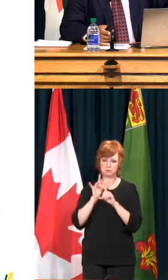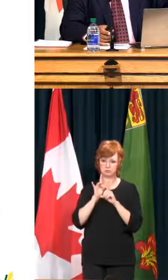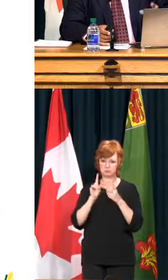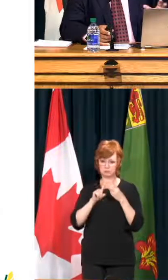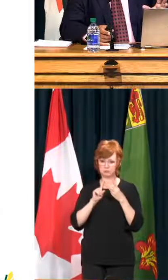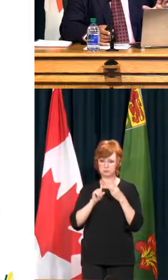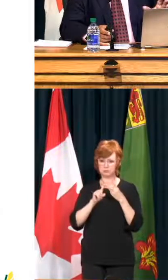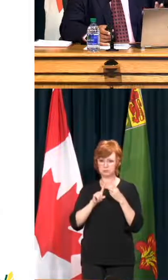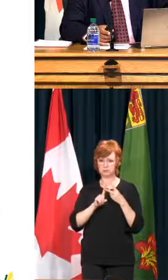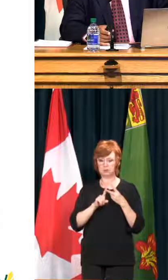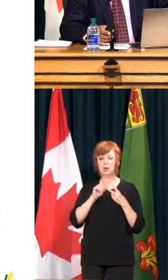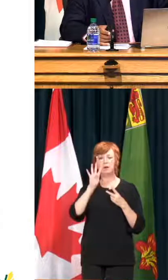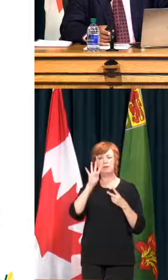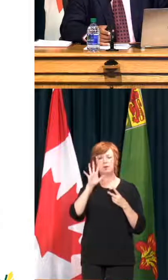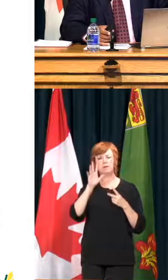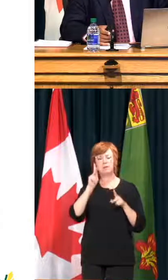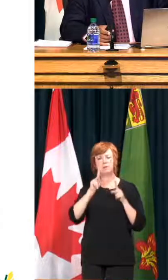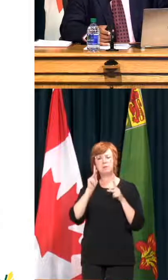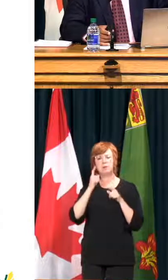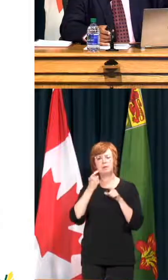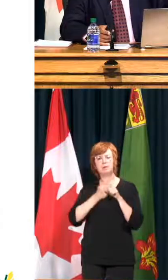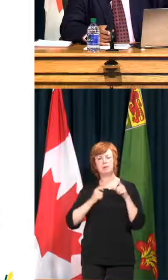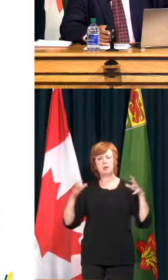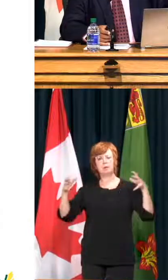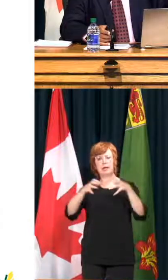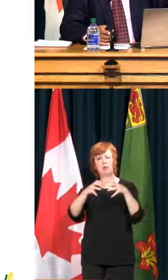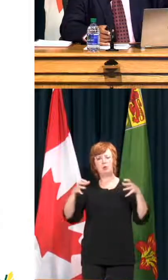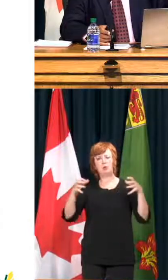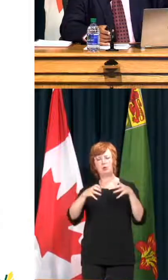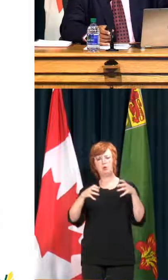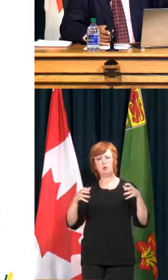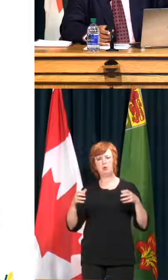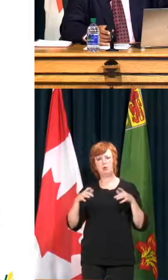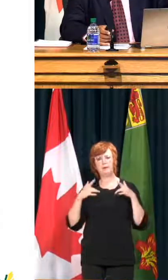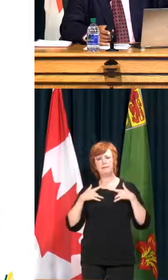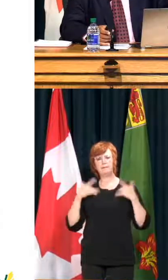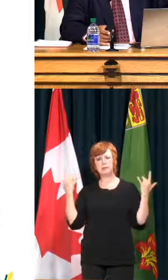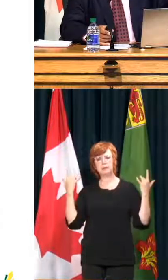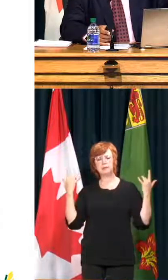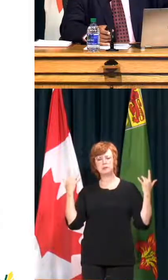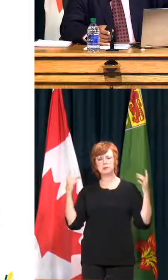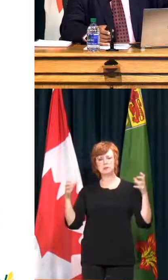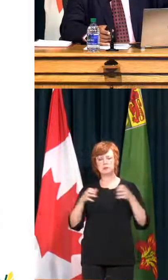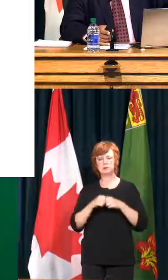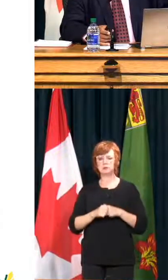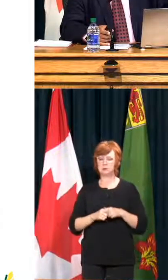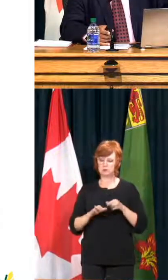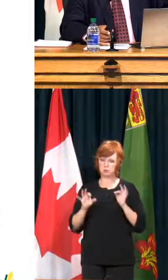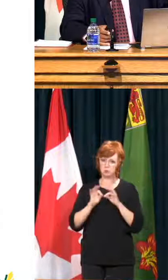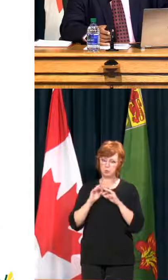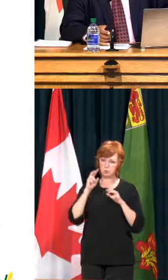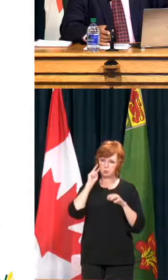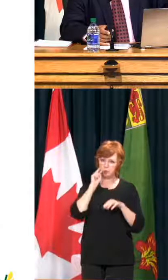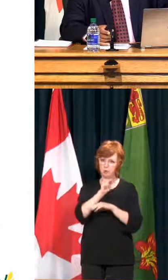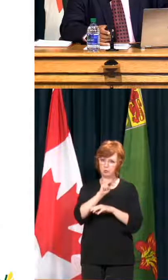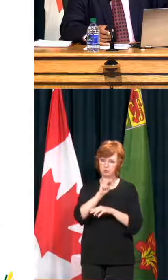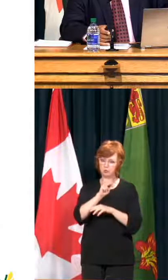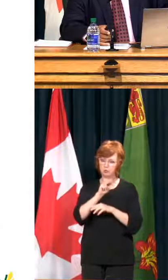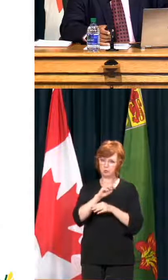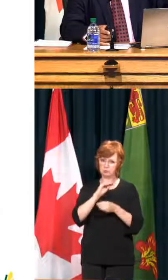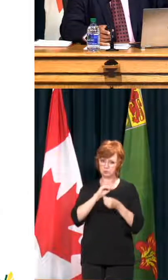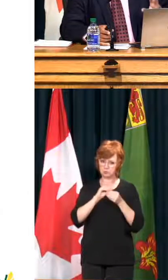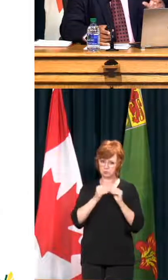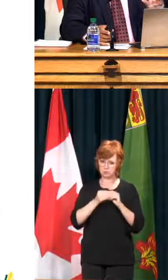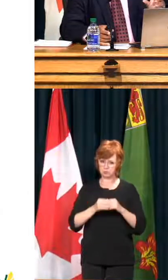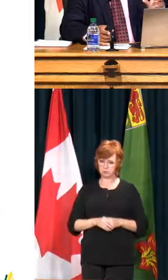were exposed in mass gatherings. So those are numbers to watch, because if our number of contacts who are exposed in other settings or